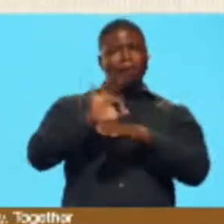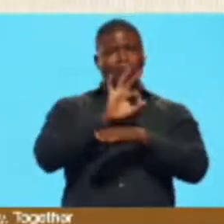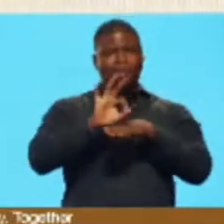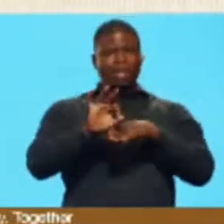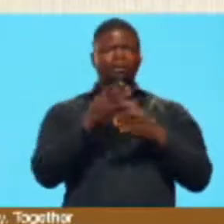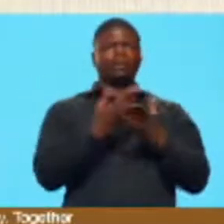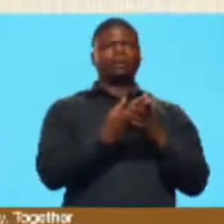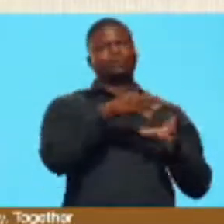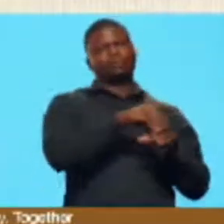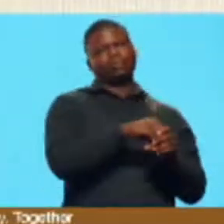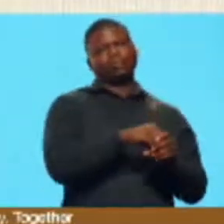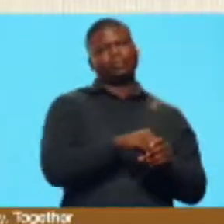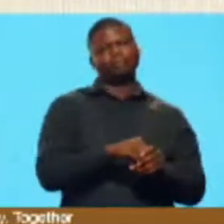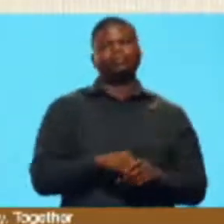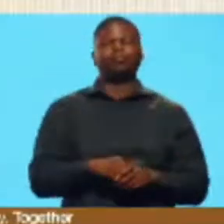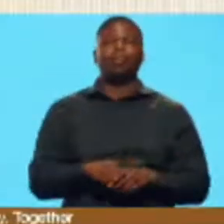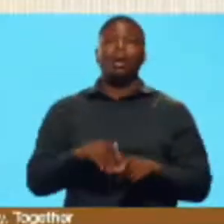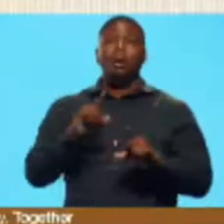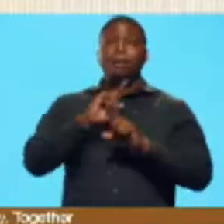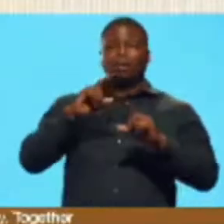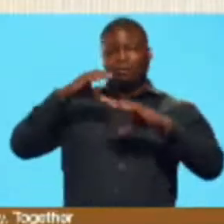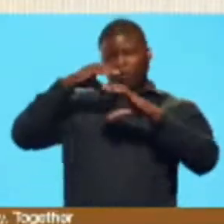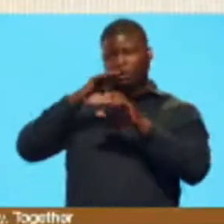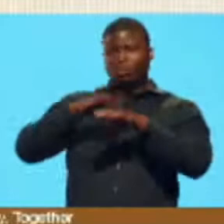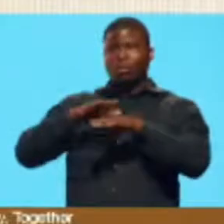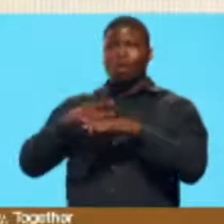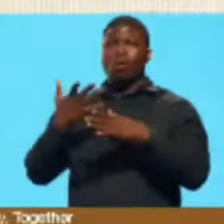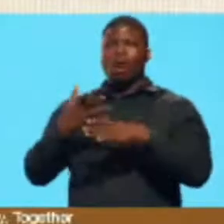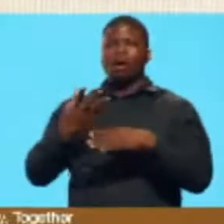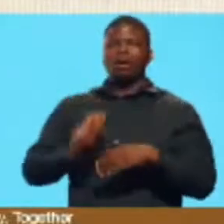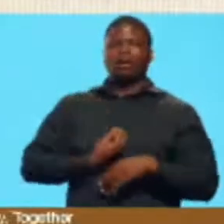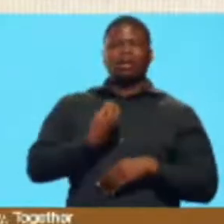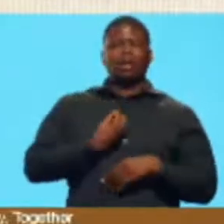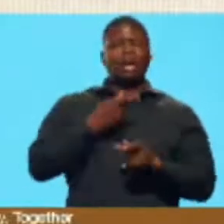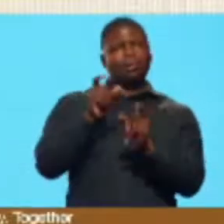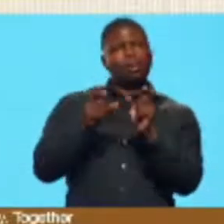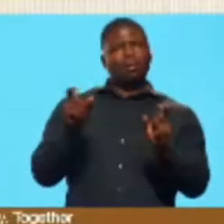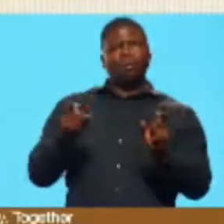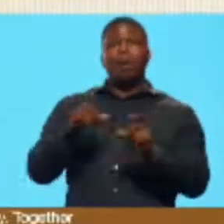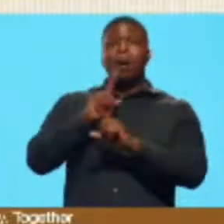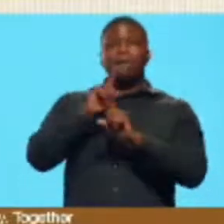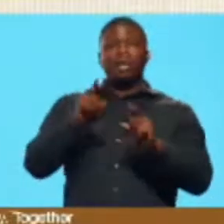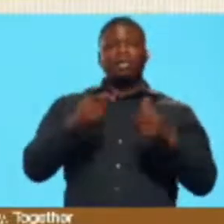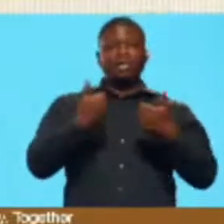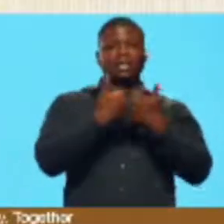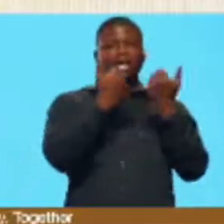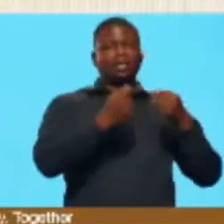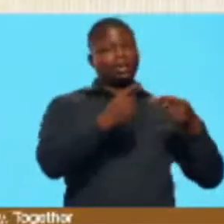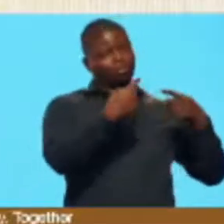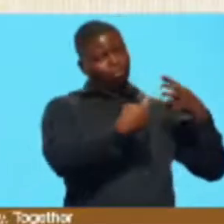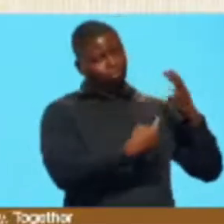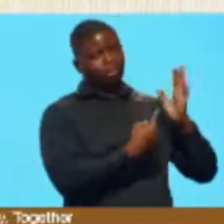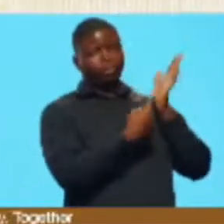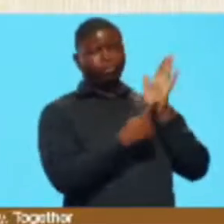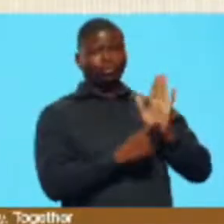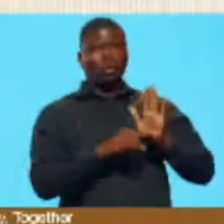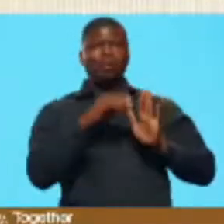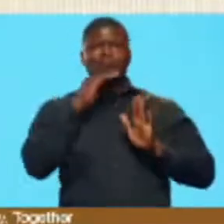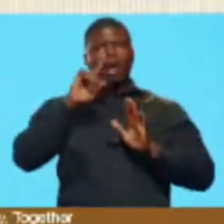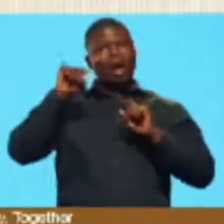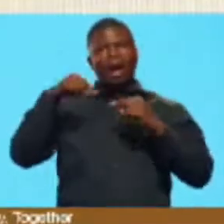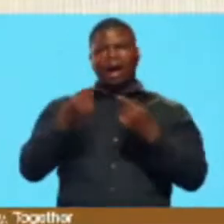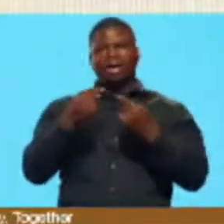The issues that I highlighted there cannot be addressed alone by a single department, by a